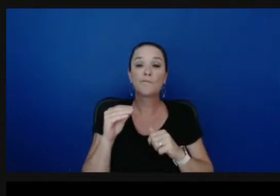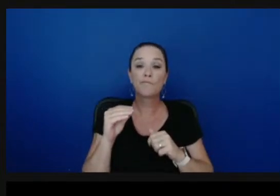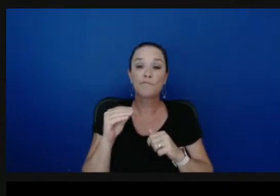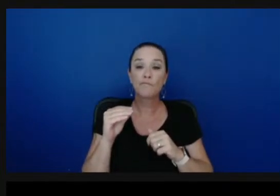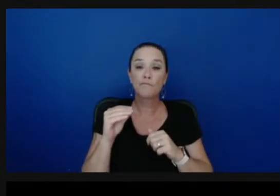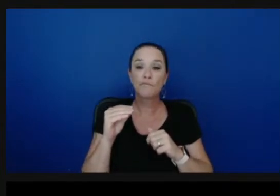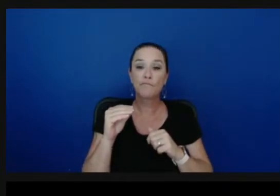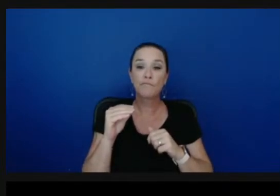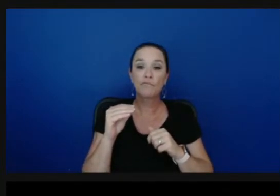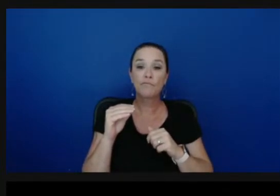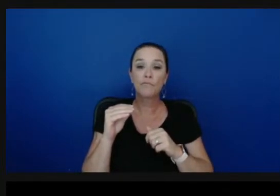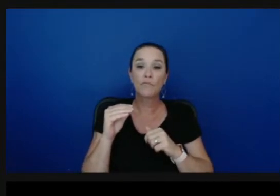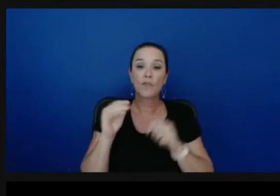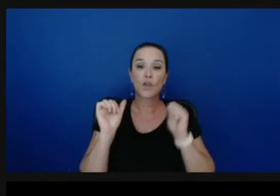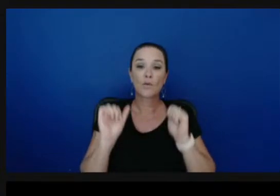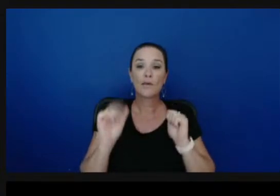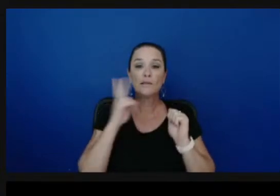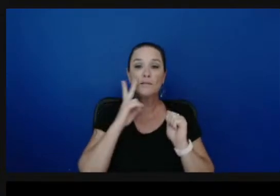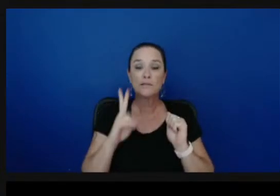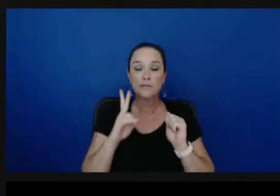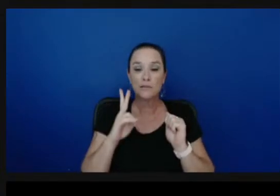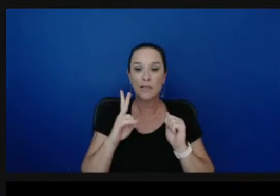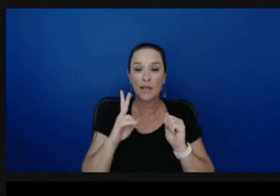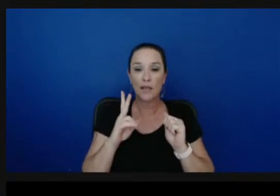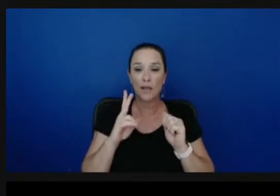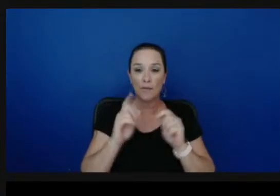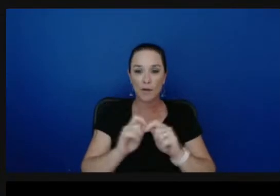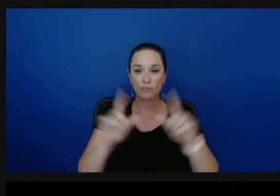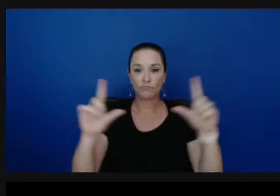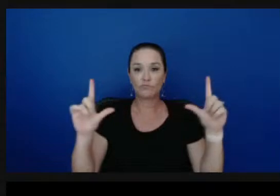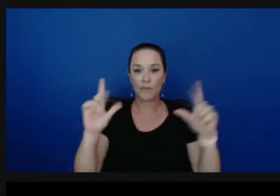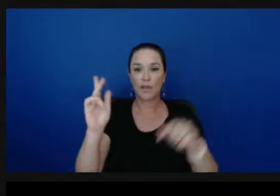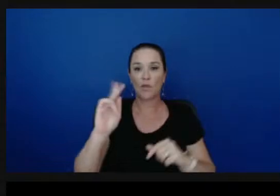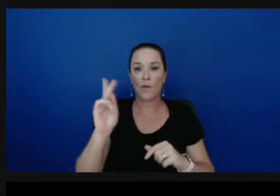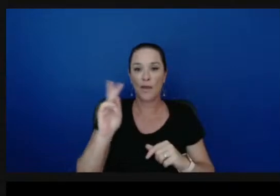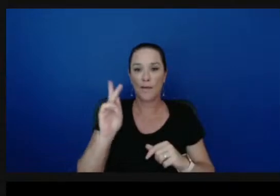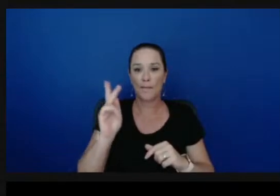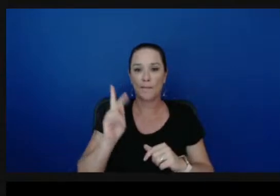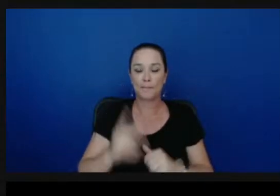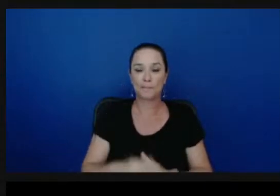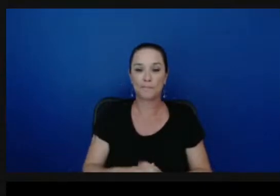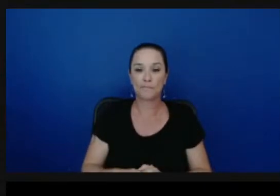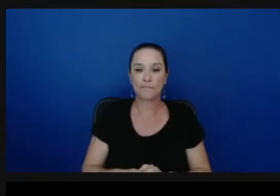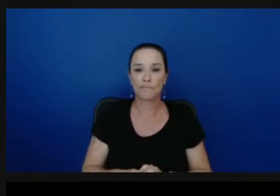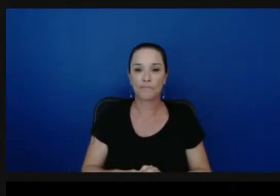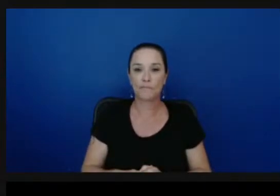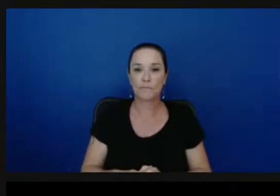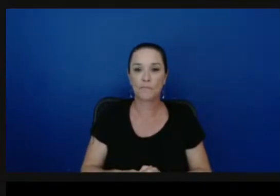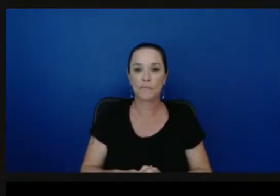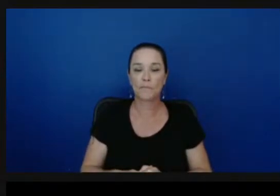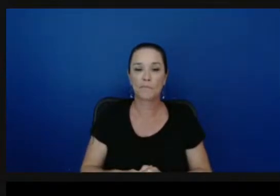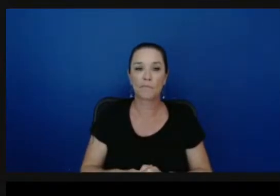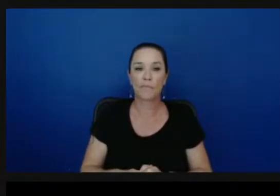you can see that coming into Kīlauea. Let me get it to zoom in to Kīlauea here.